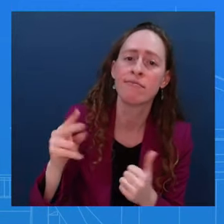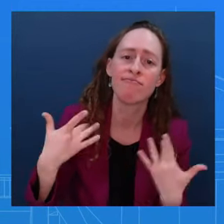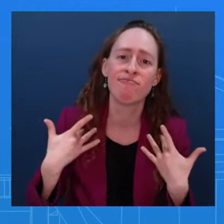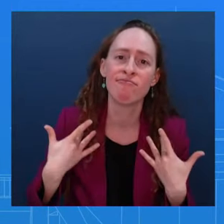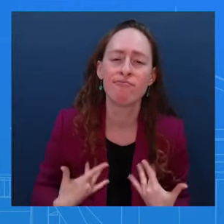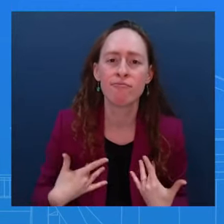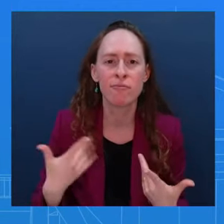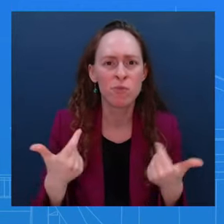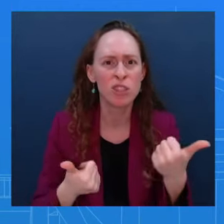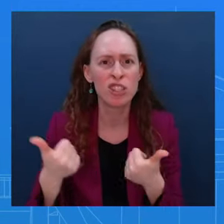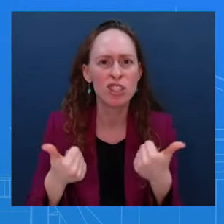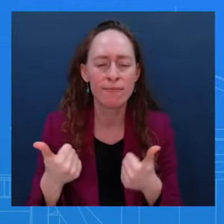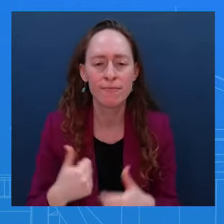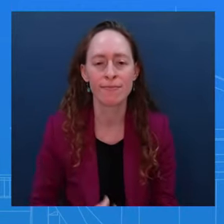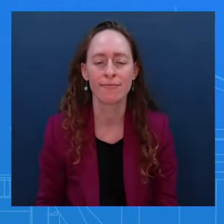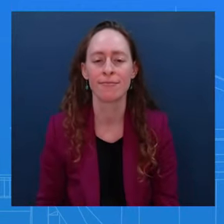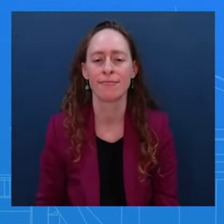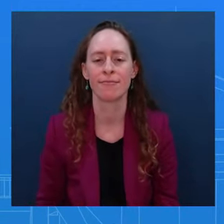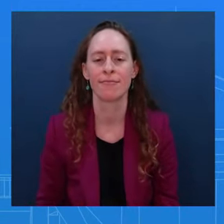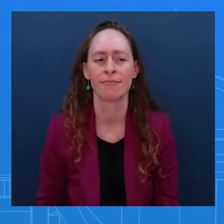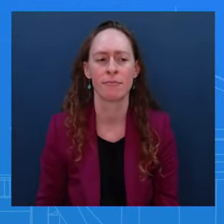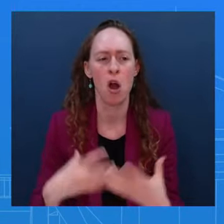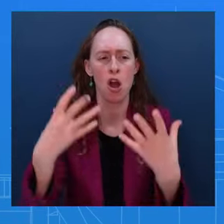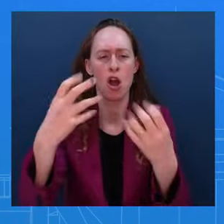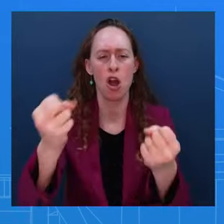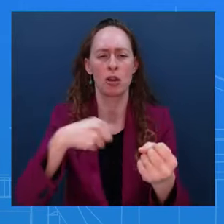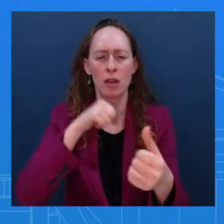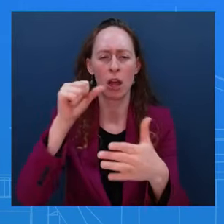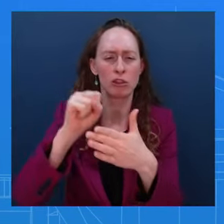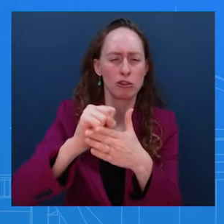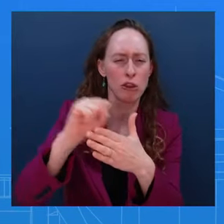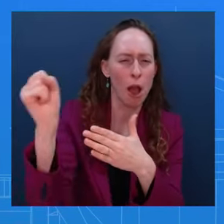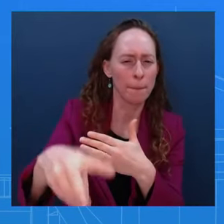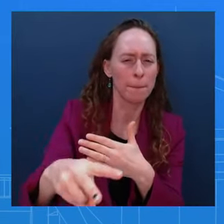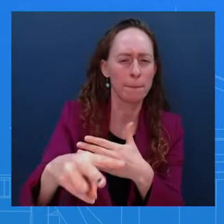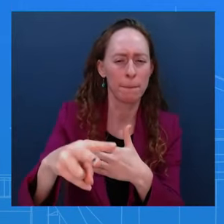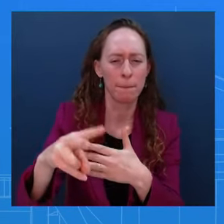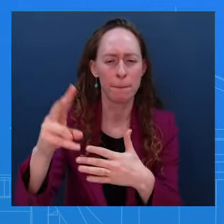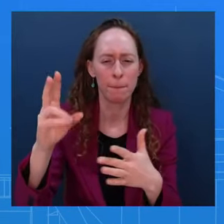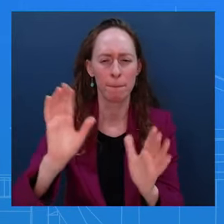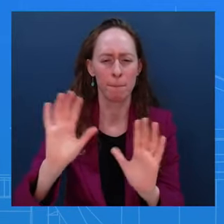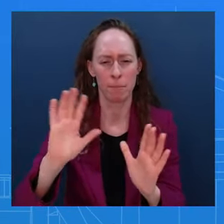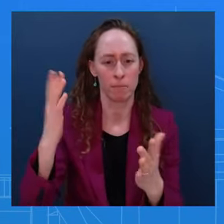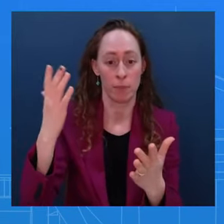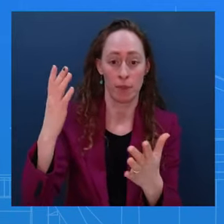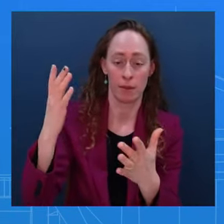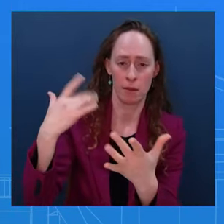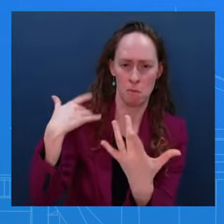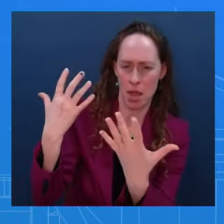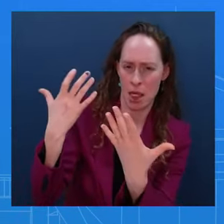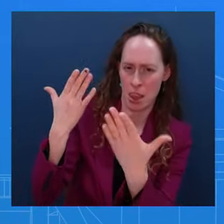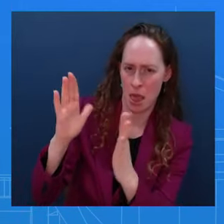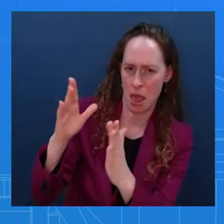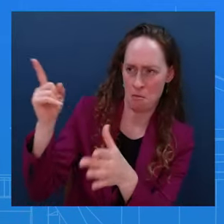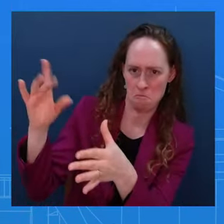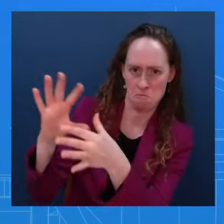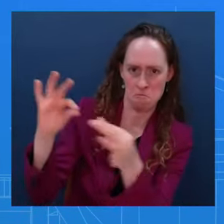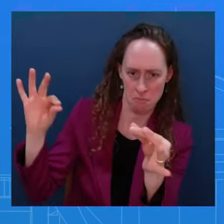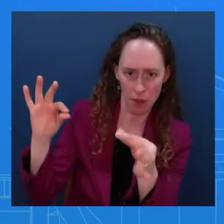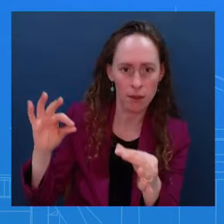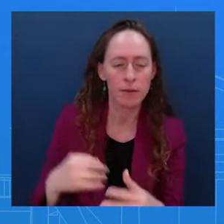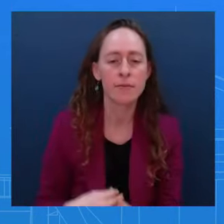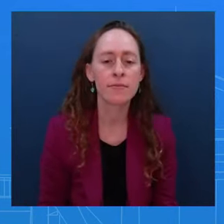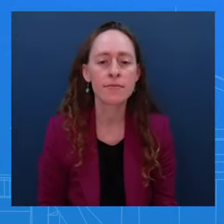of commenting on what CBO is going to say. I'm not going to do any projection from here. The president has been very clear. It's kind of in line of what I